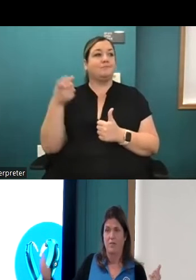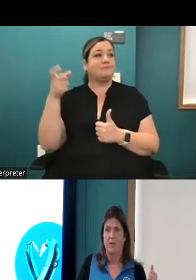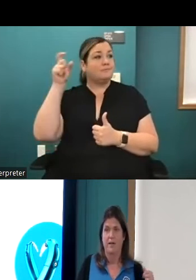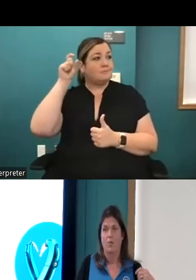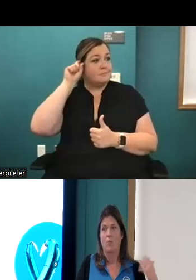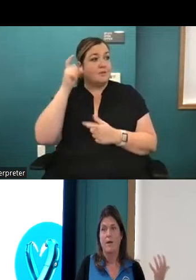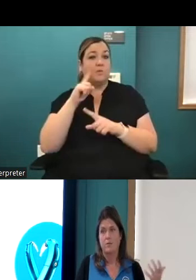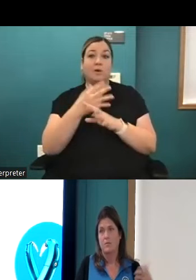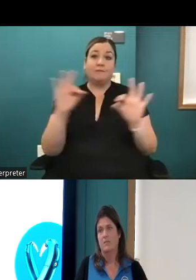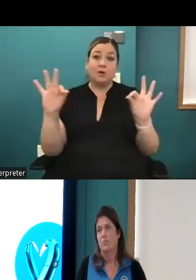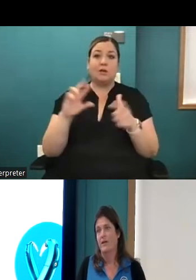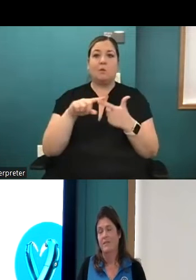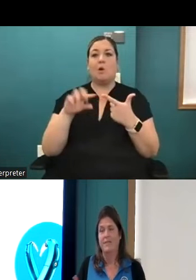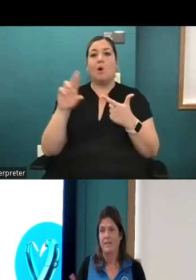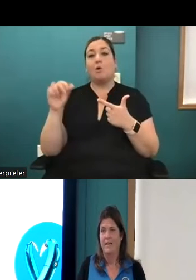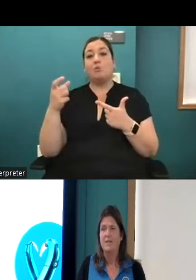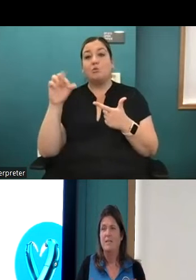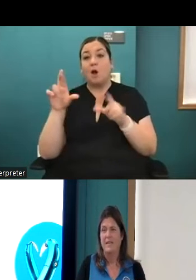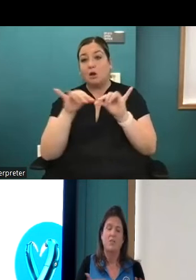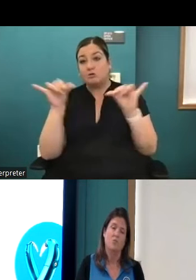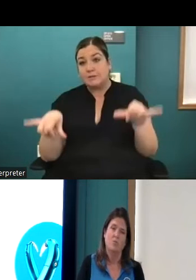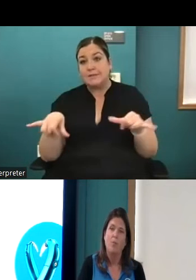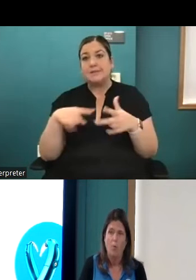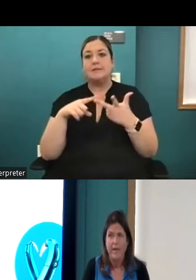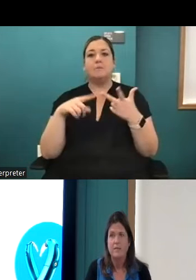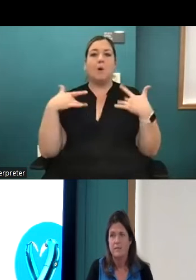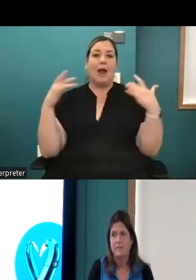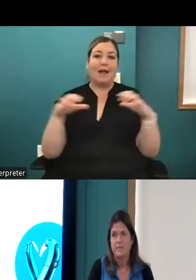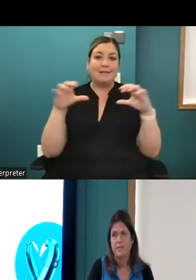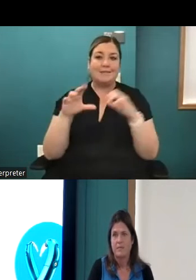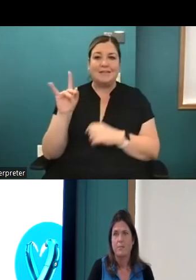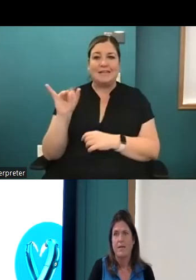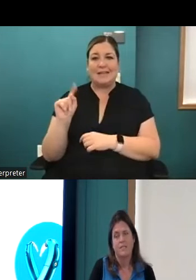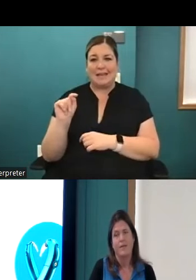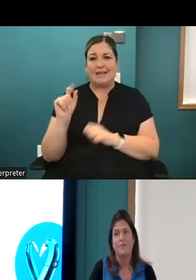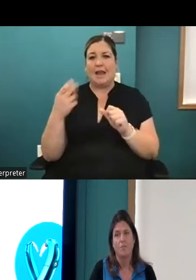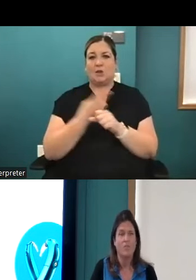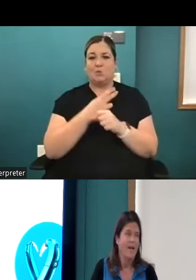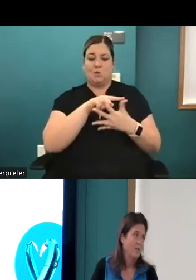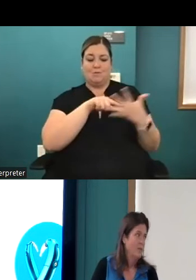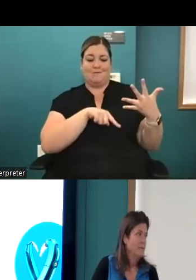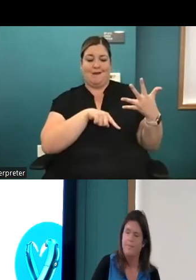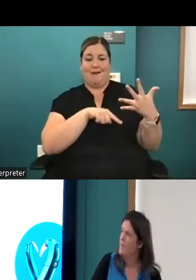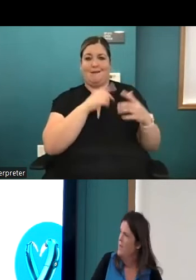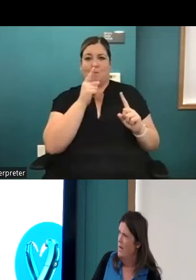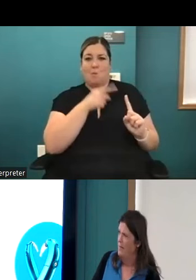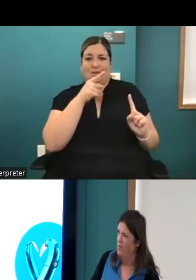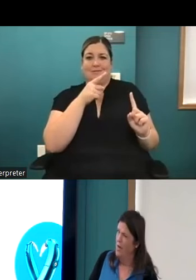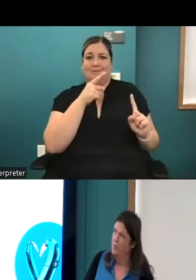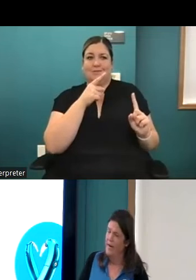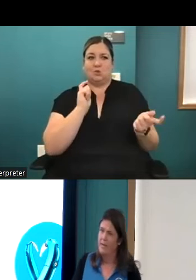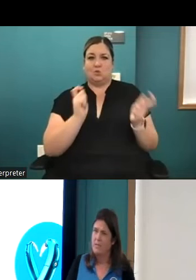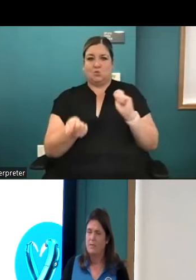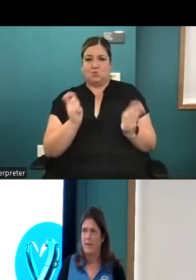kit for free or a Roger system or activity kit, they get to use those points to customize it for their child.